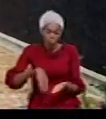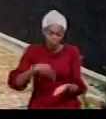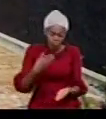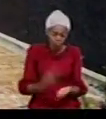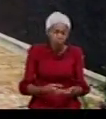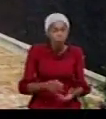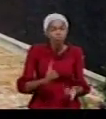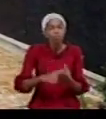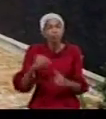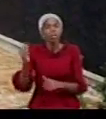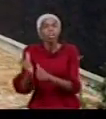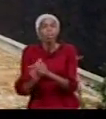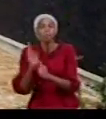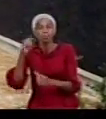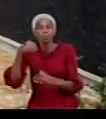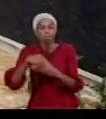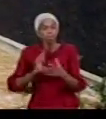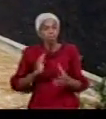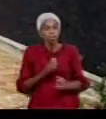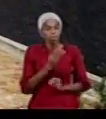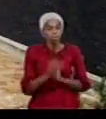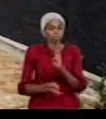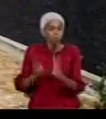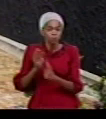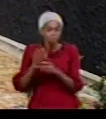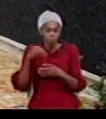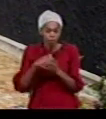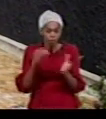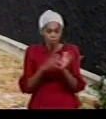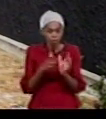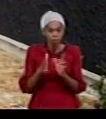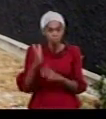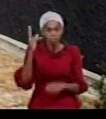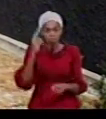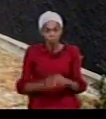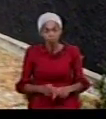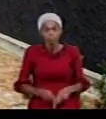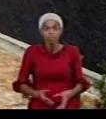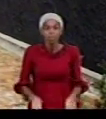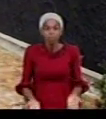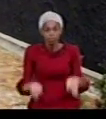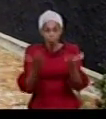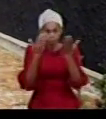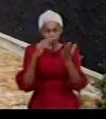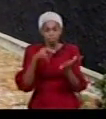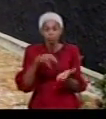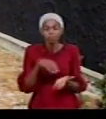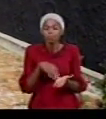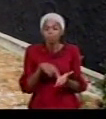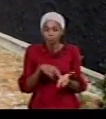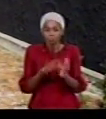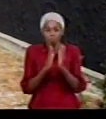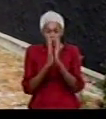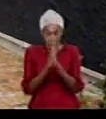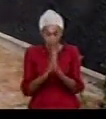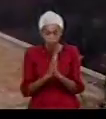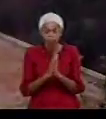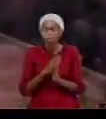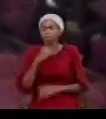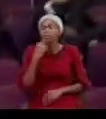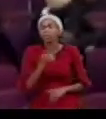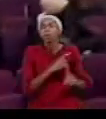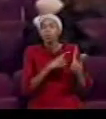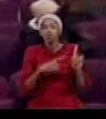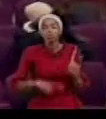our world in Jesus' name. Please rise up and talk to the Lord in prayer and say,